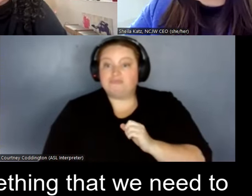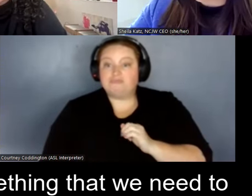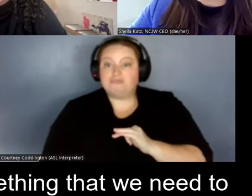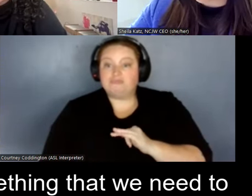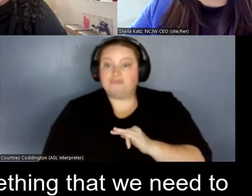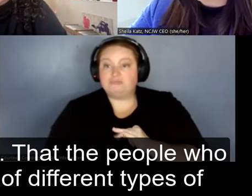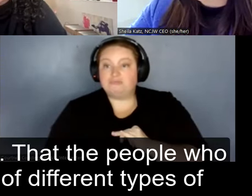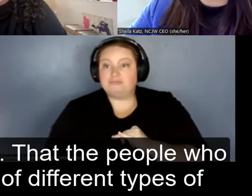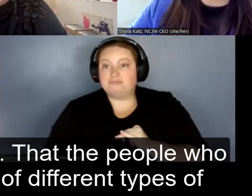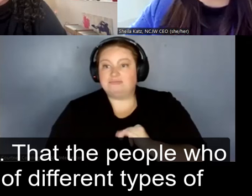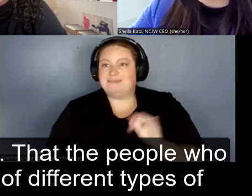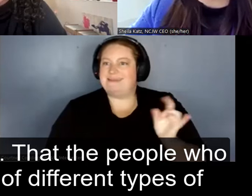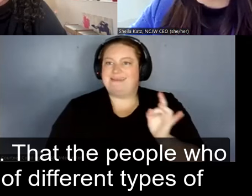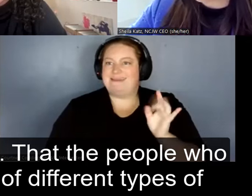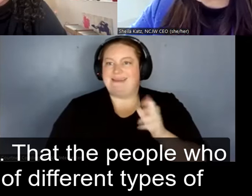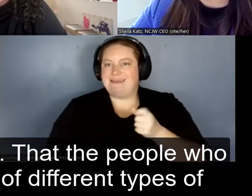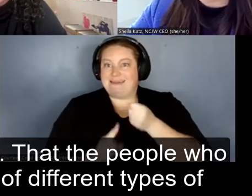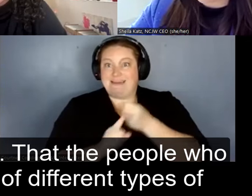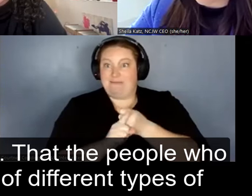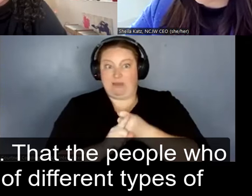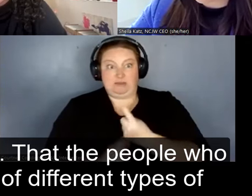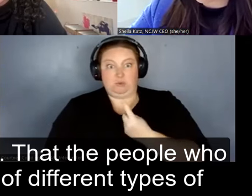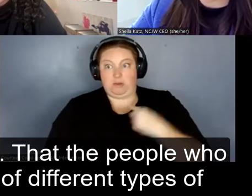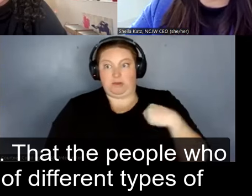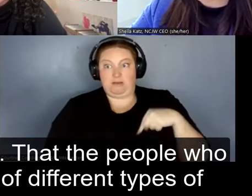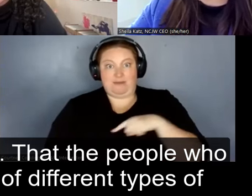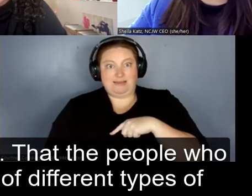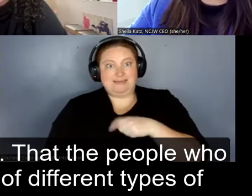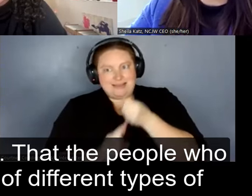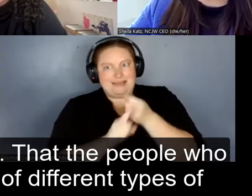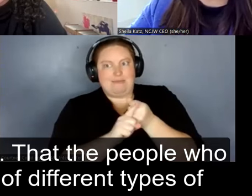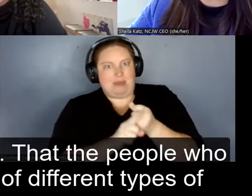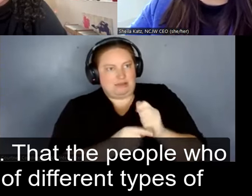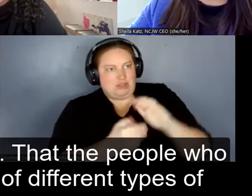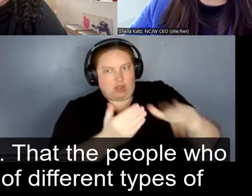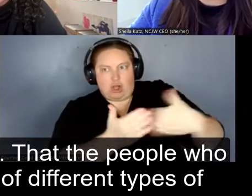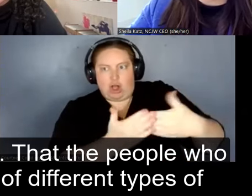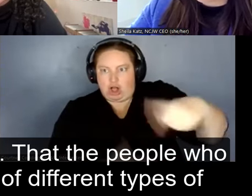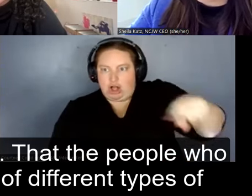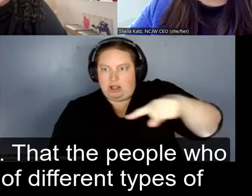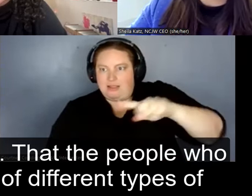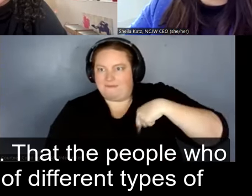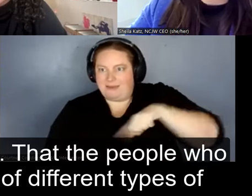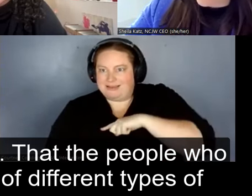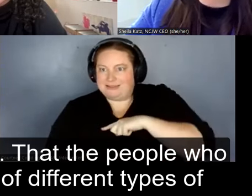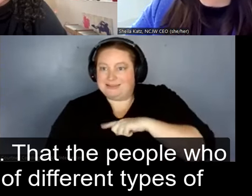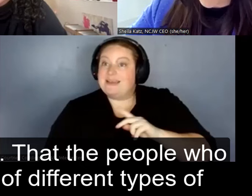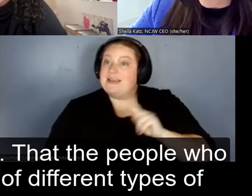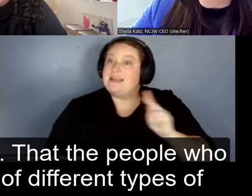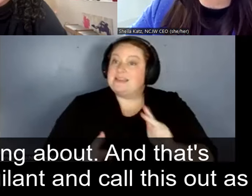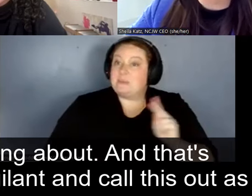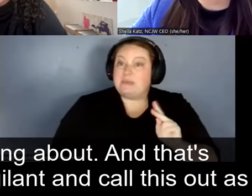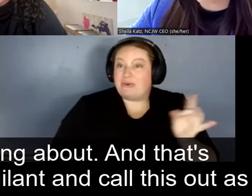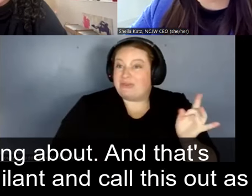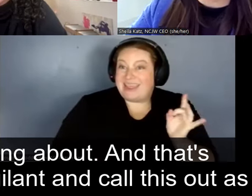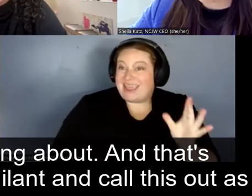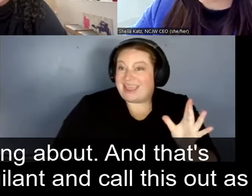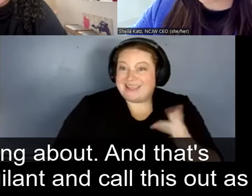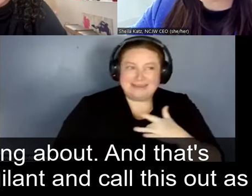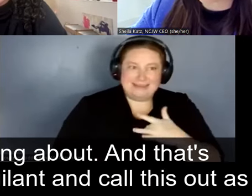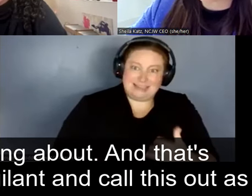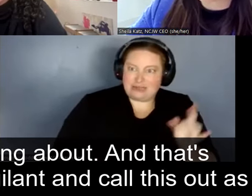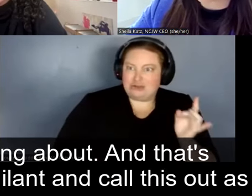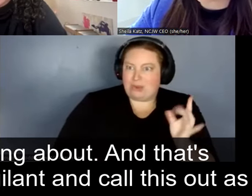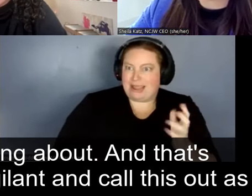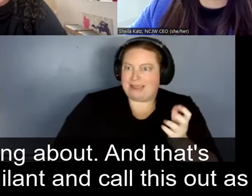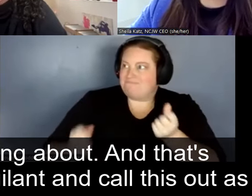that hate that impacts one of us impacts all of us, that the people who hate tend to hate lots of different types of people, as Damon